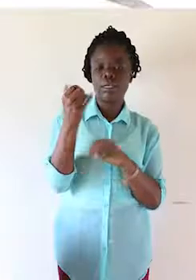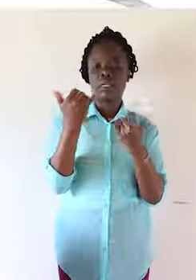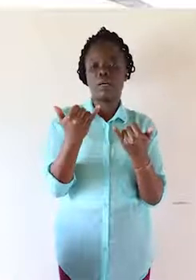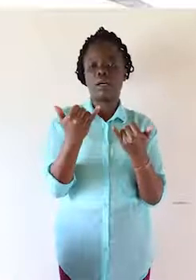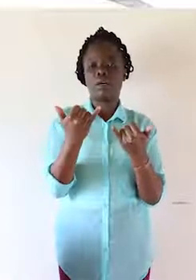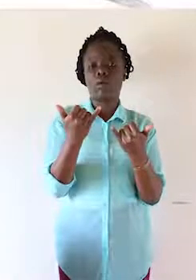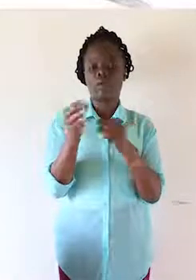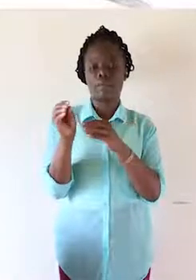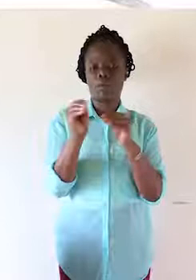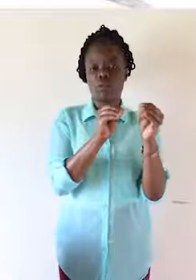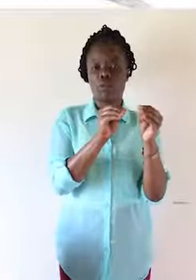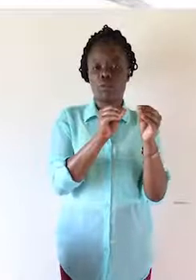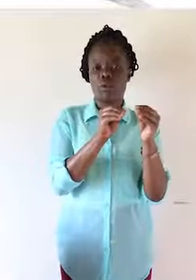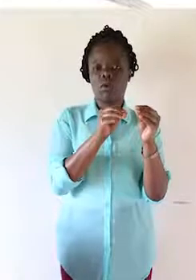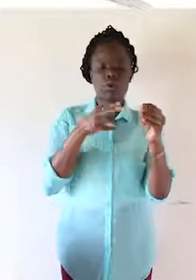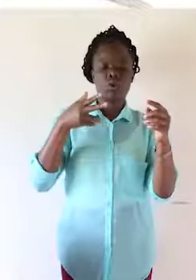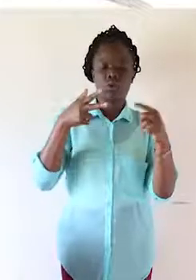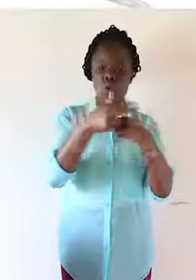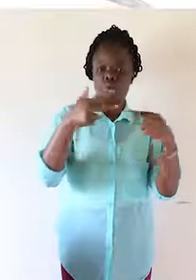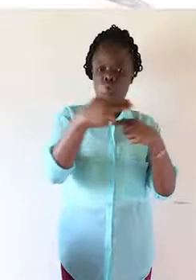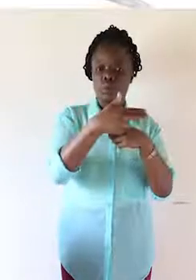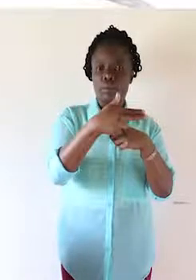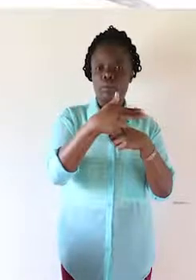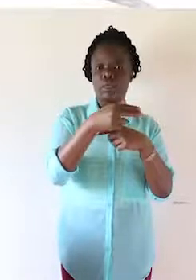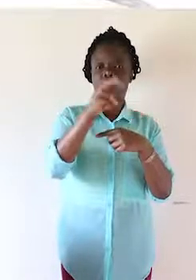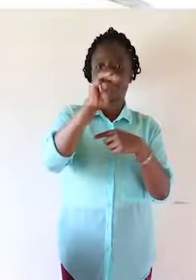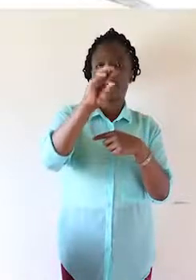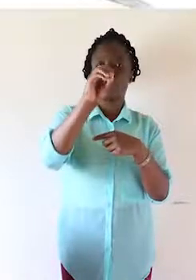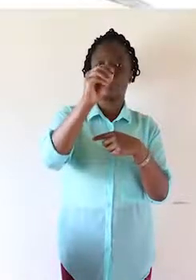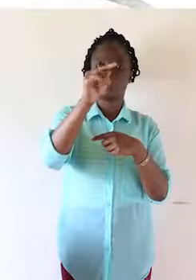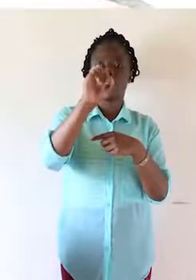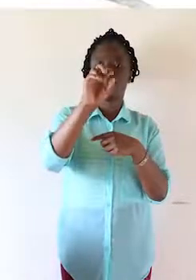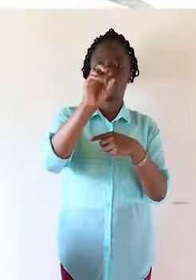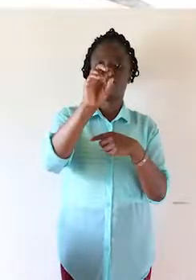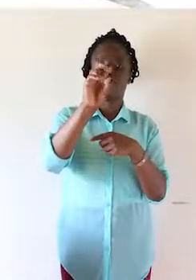good. So we now come here. We chop the mortise. So chop the mortise.